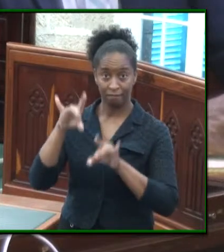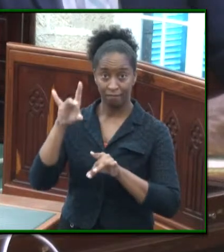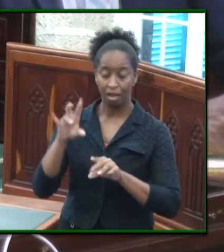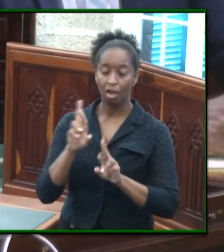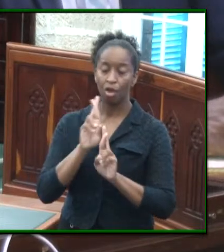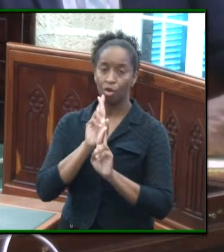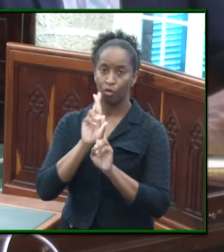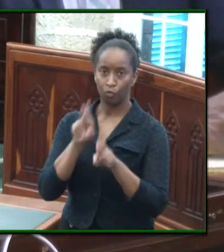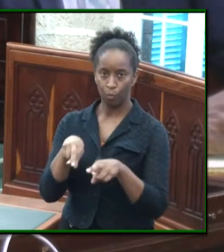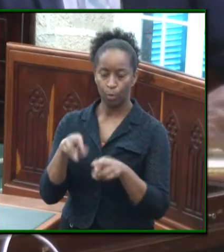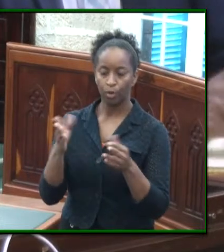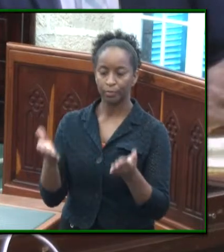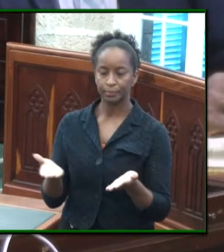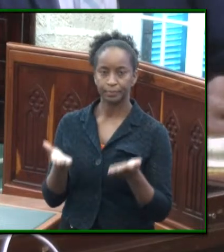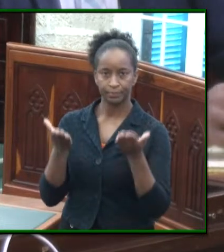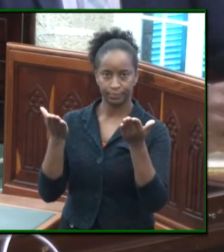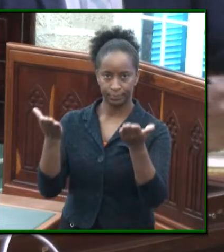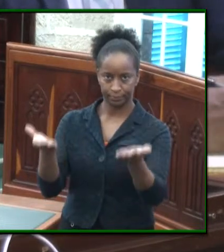the Central Bank.